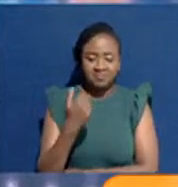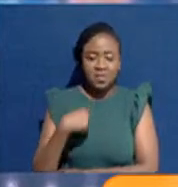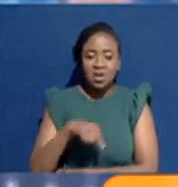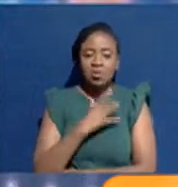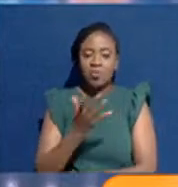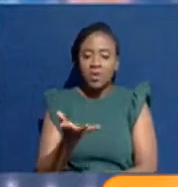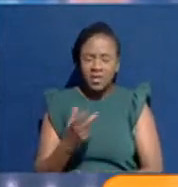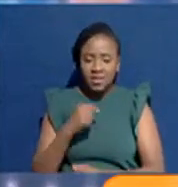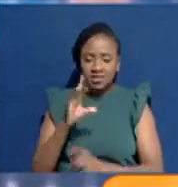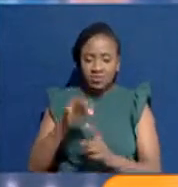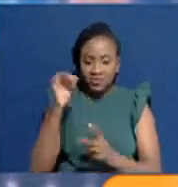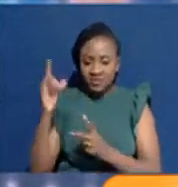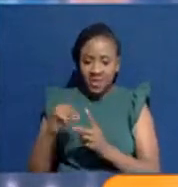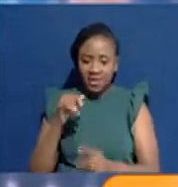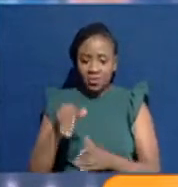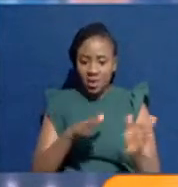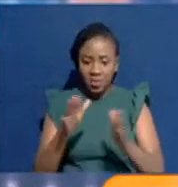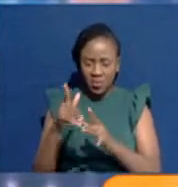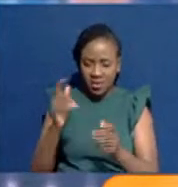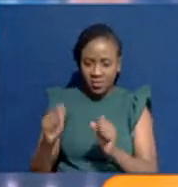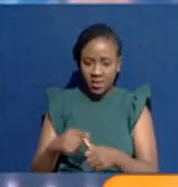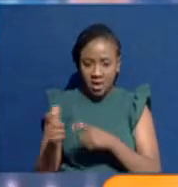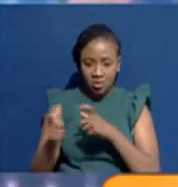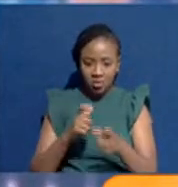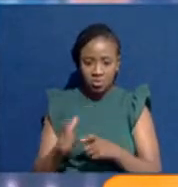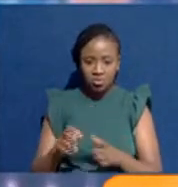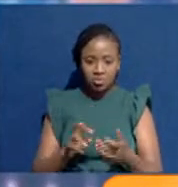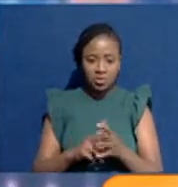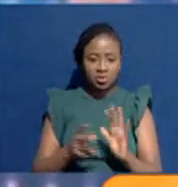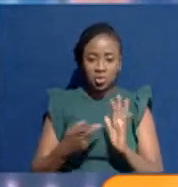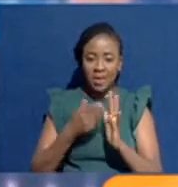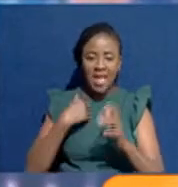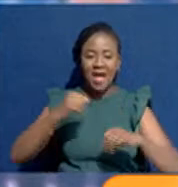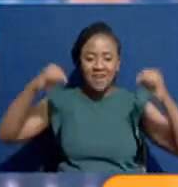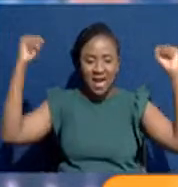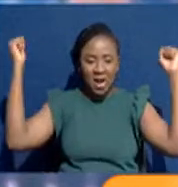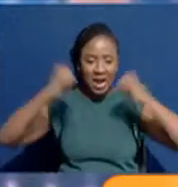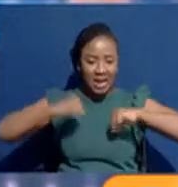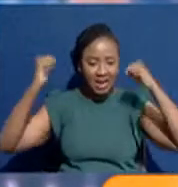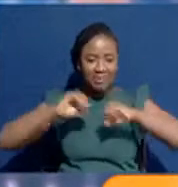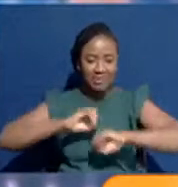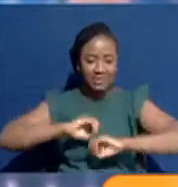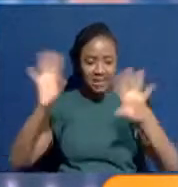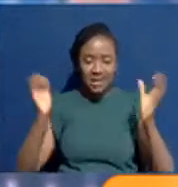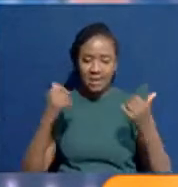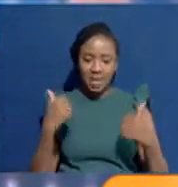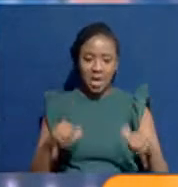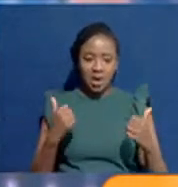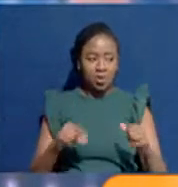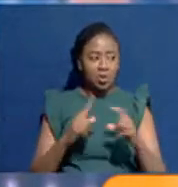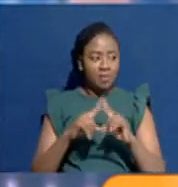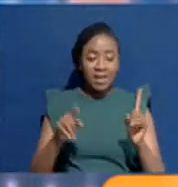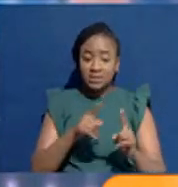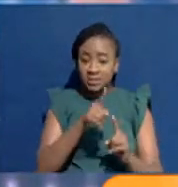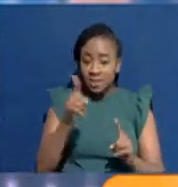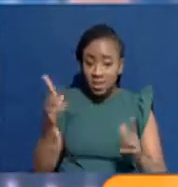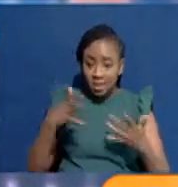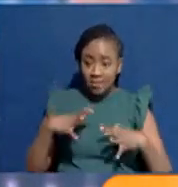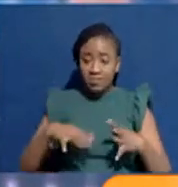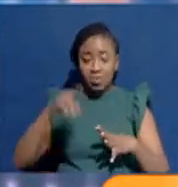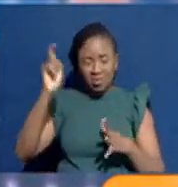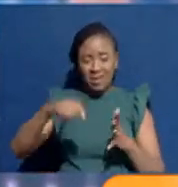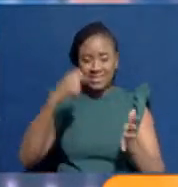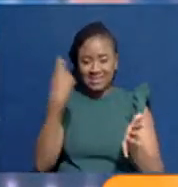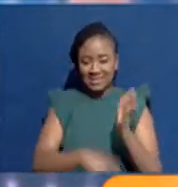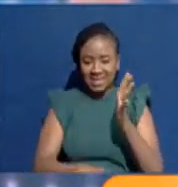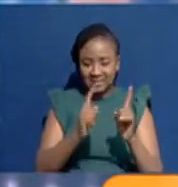way, and that is part of the discussion that is ongoing in Mombasa. So there's no agreement on the figure now? There isn't. Okay. But they must be taxed anyway, but it should